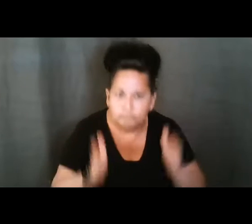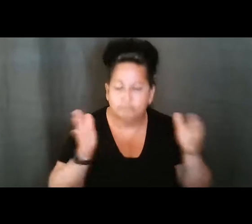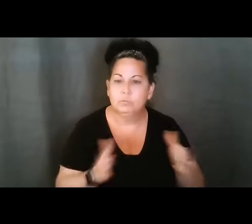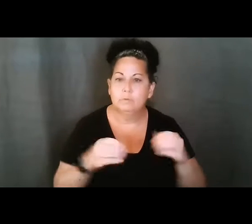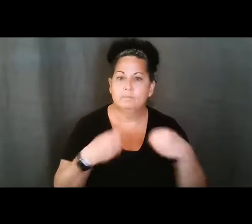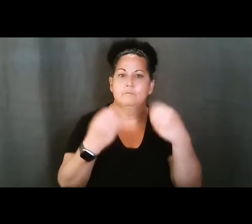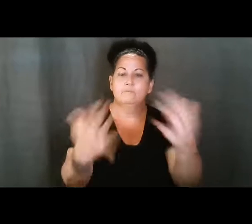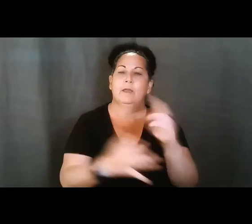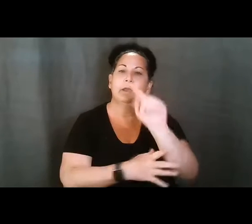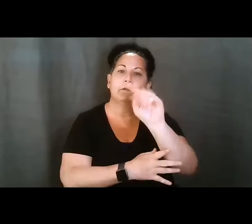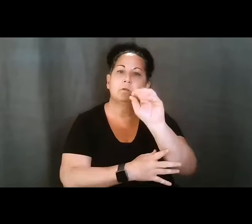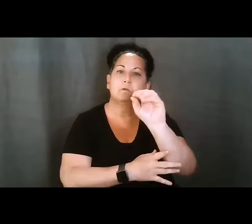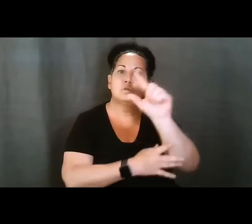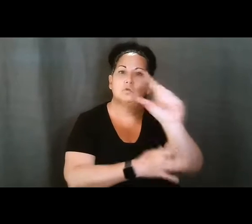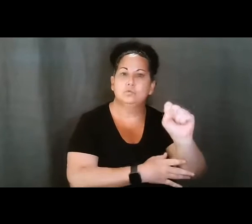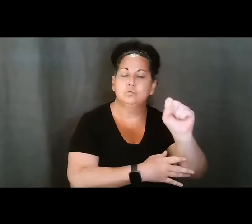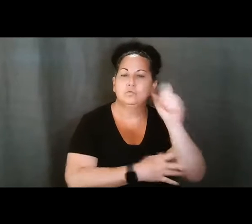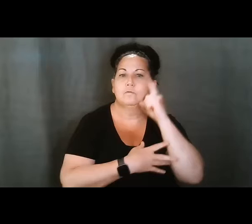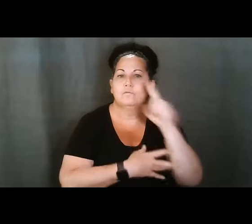virtual classroom.